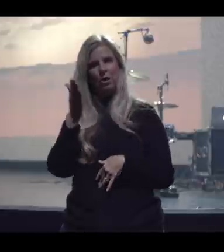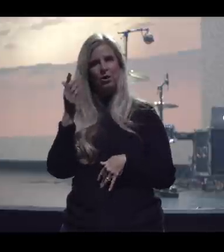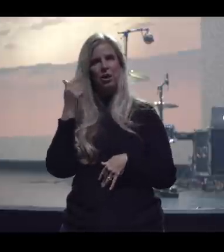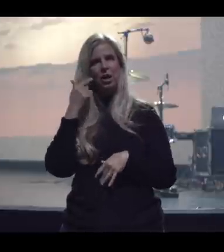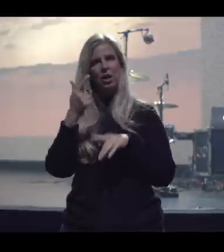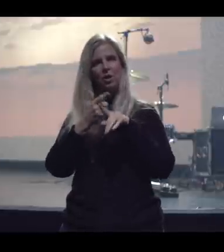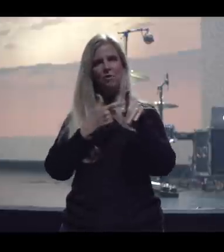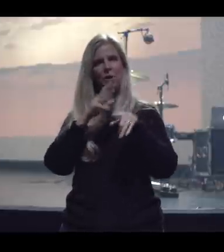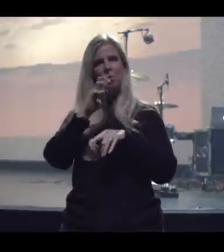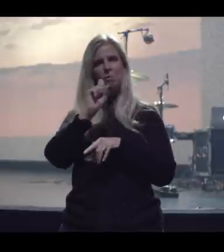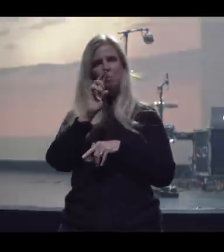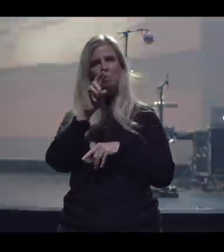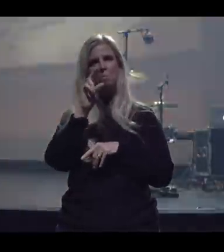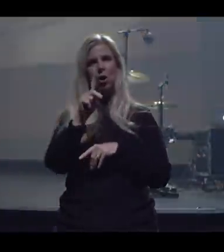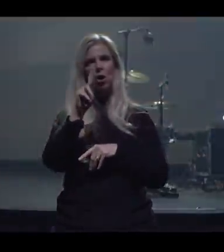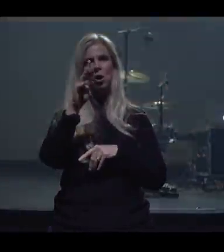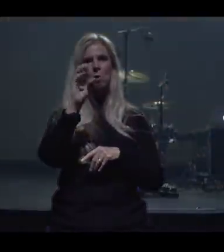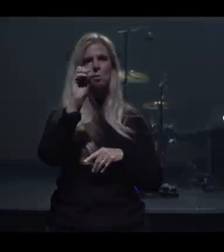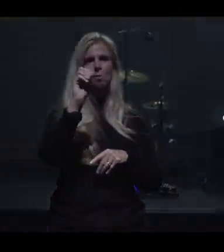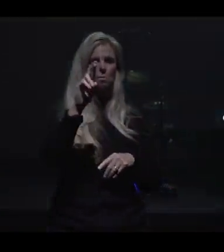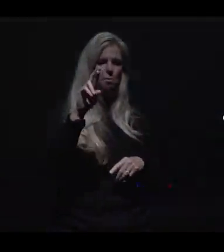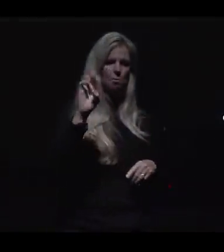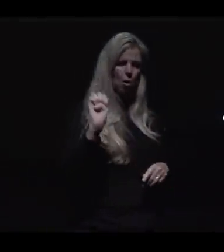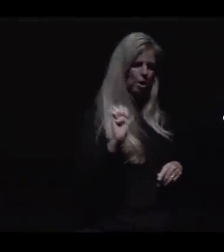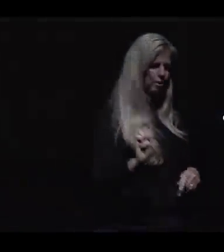pastor, Mark Moore.